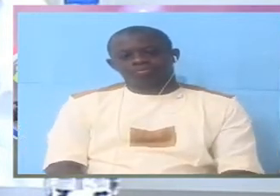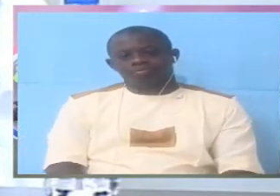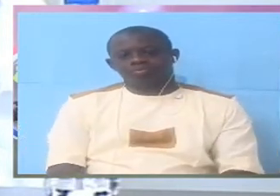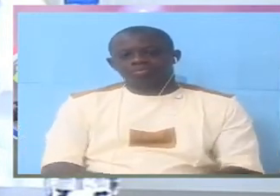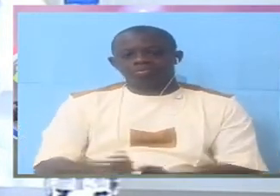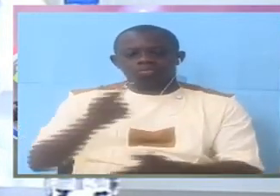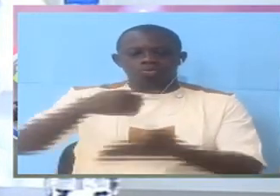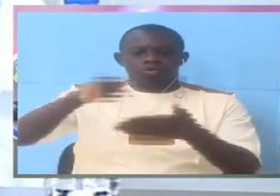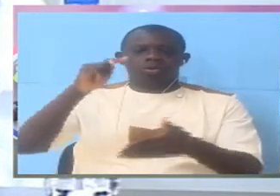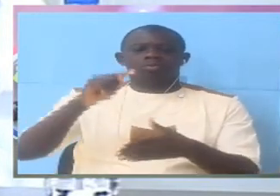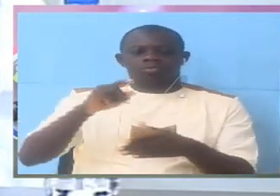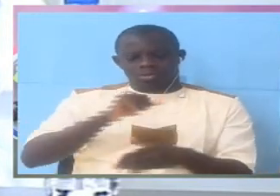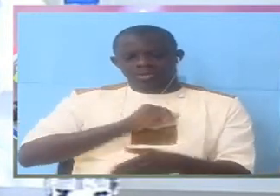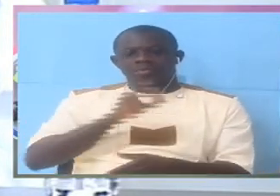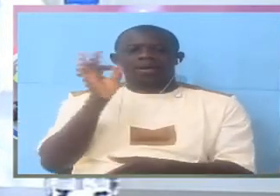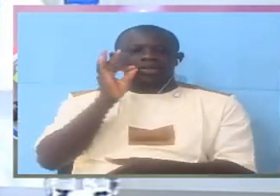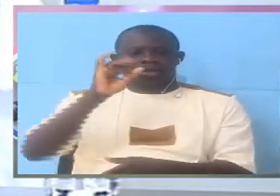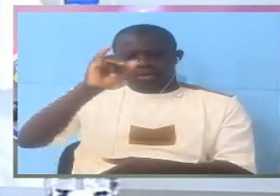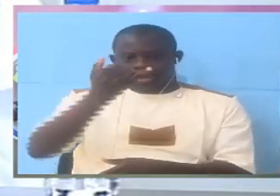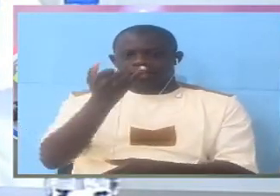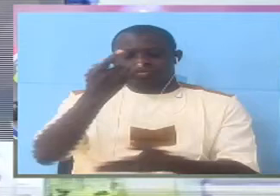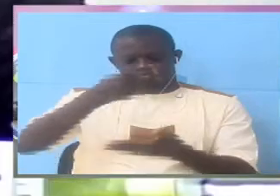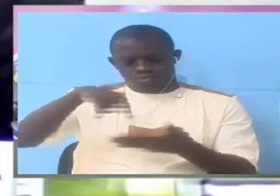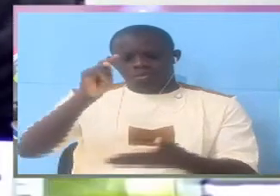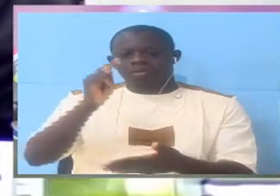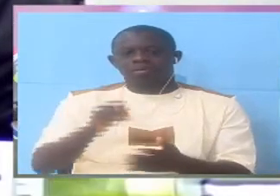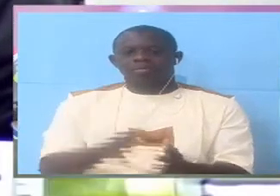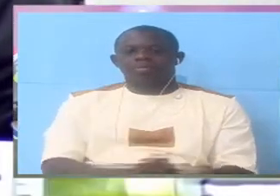Correct? Yes, correct.